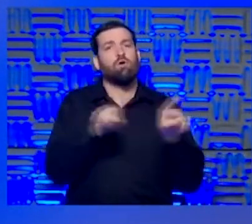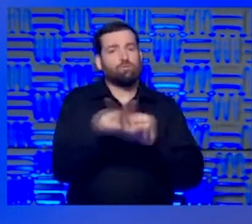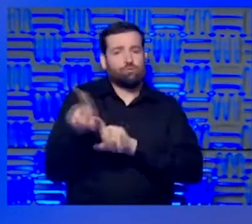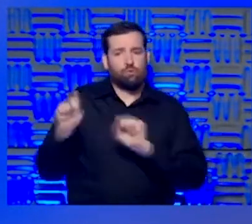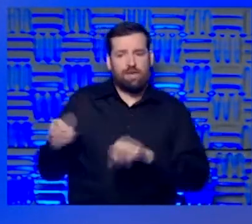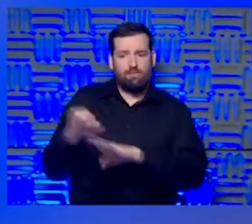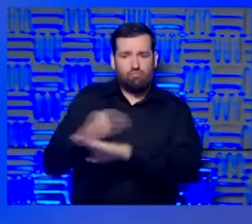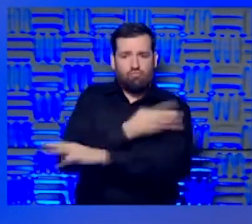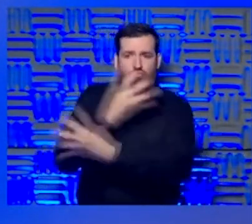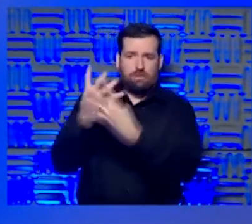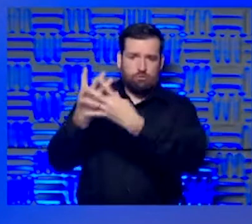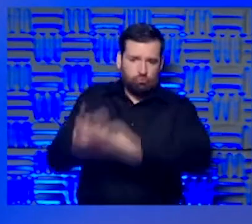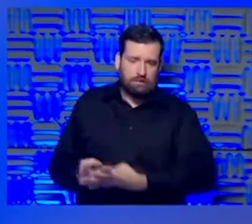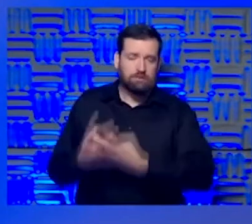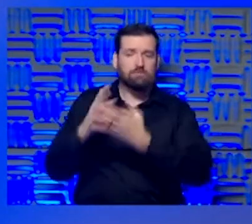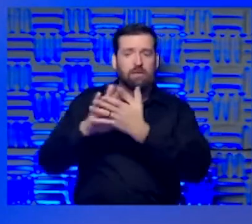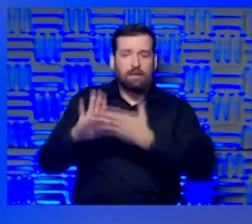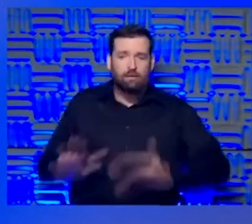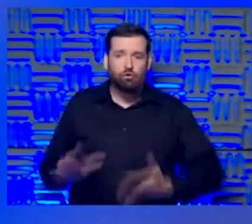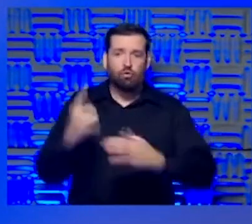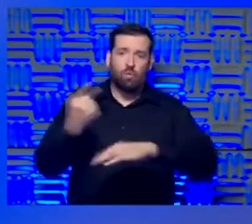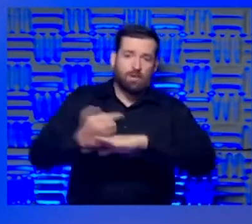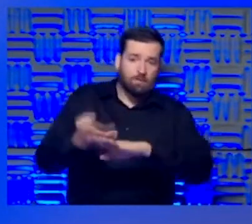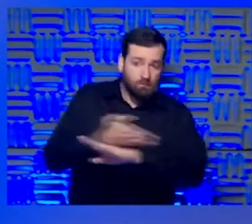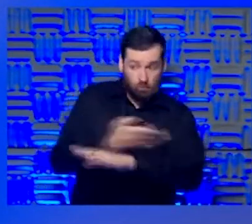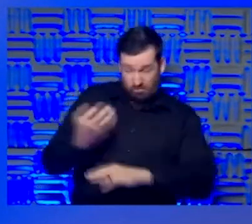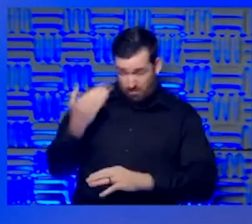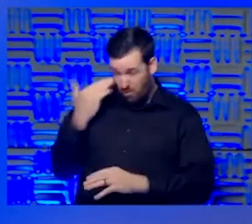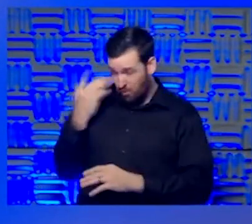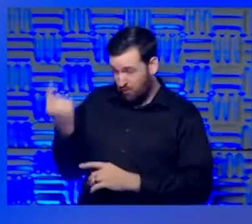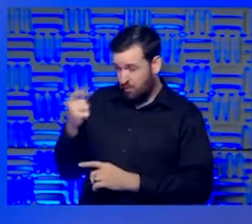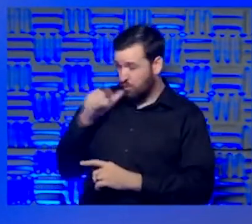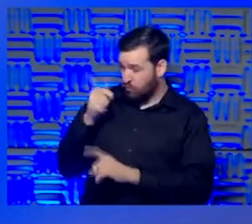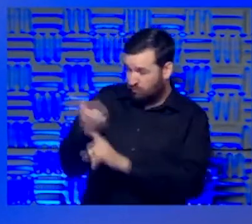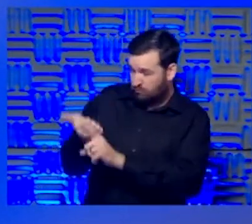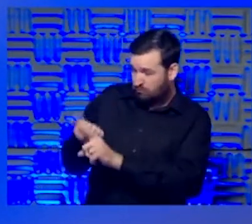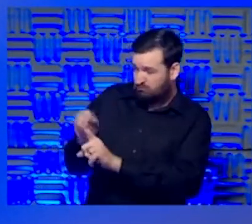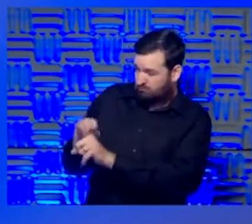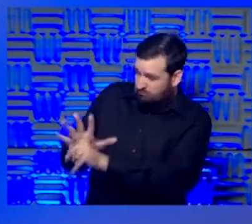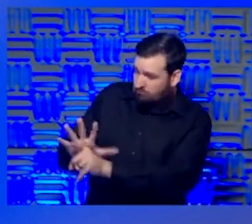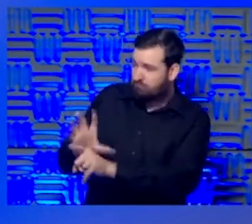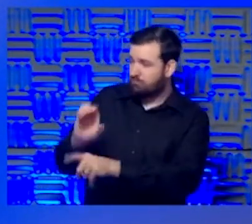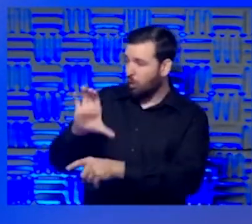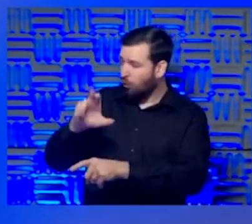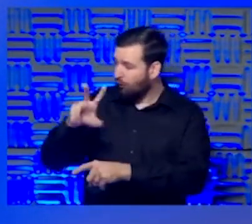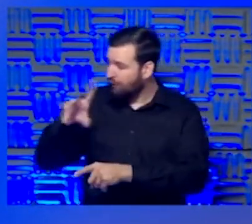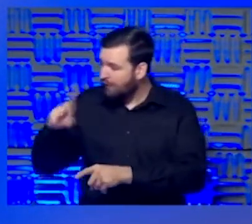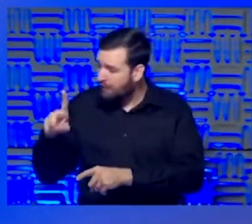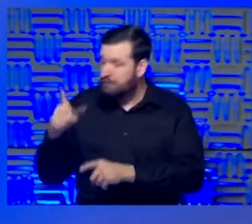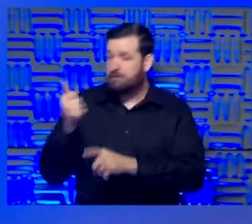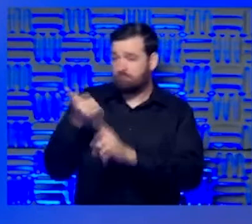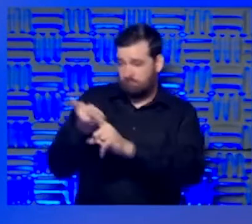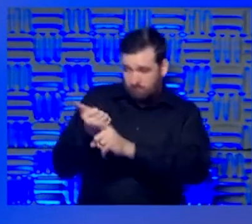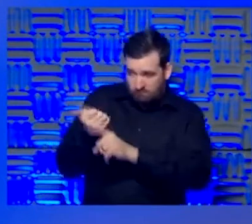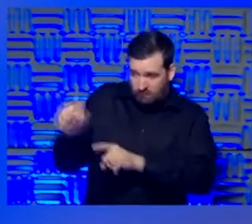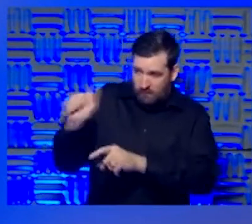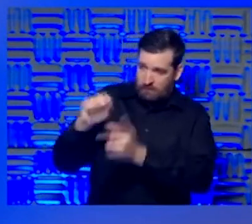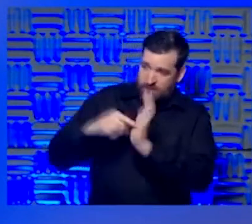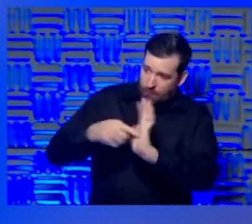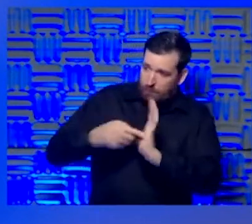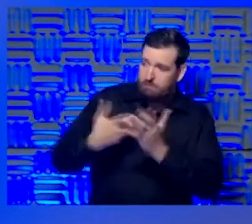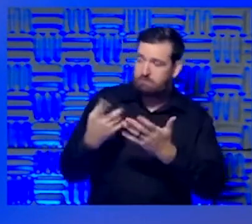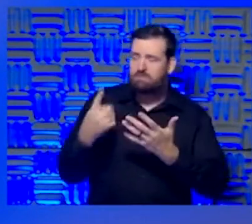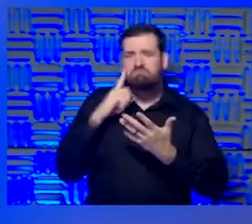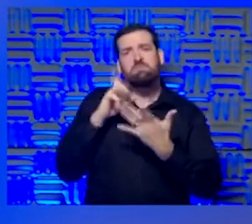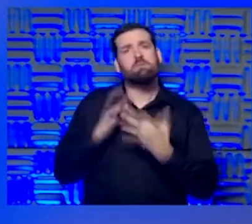pre-screen your house cleaner, the day before. Do you know anybody who's had COVID? Are you having any symptoms? I think